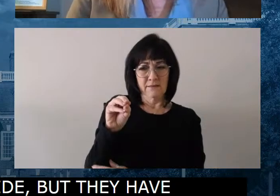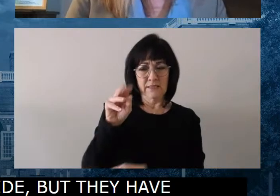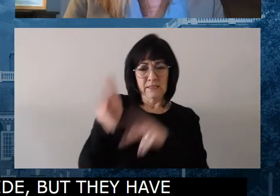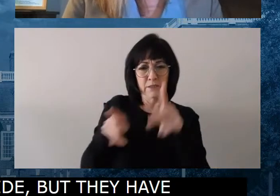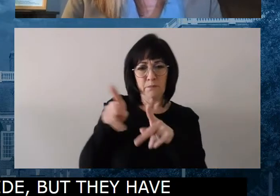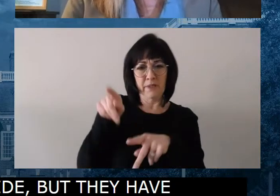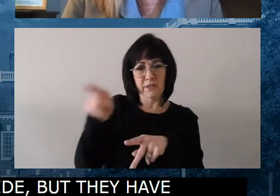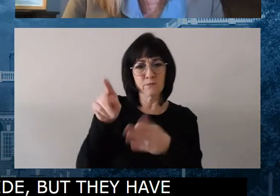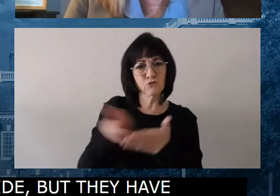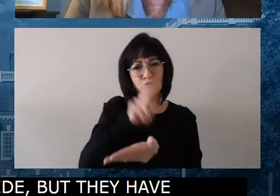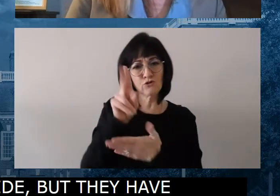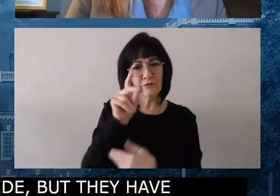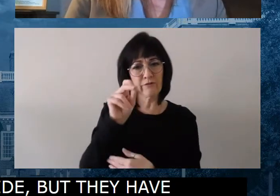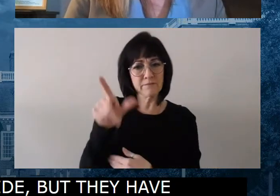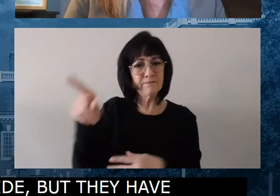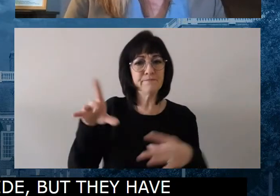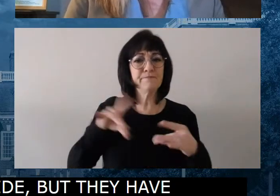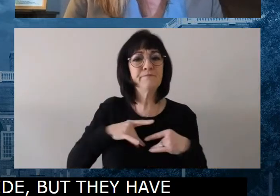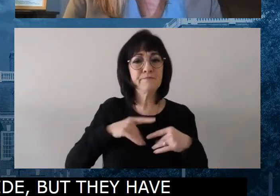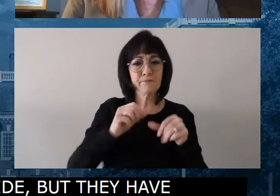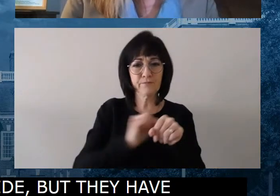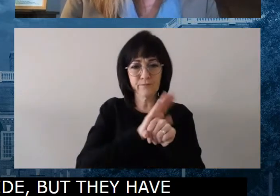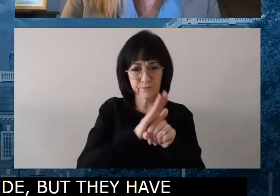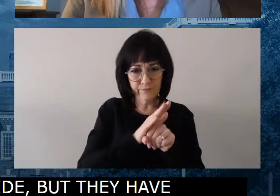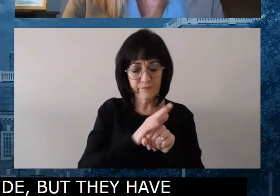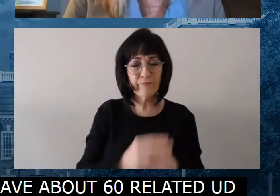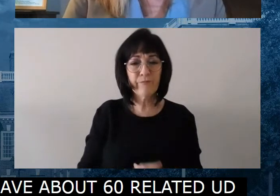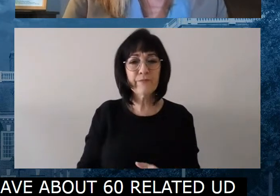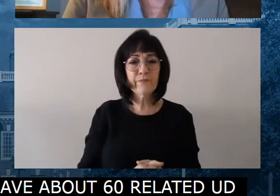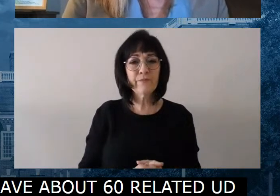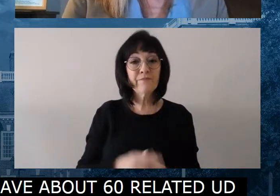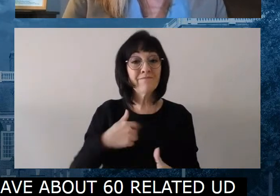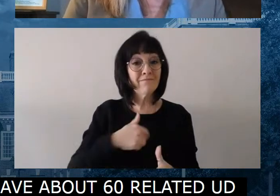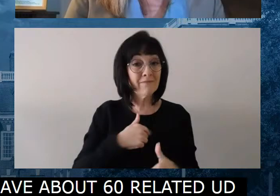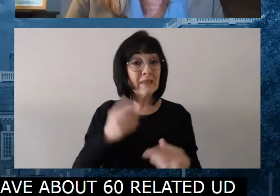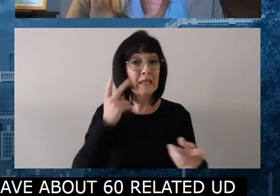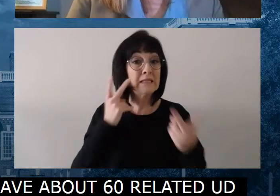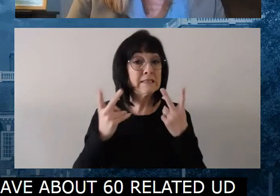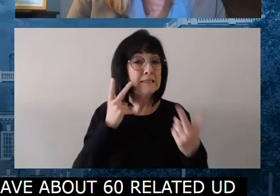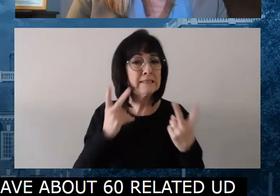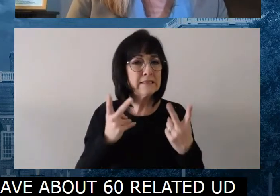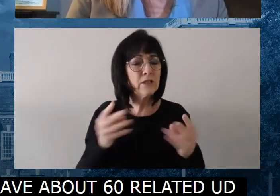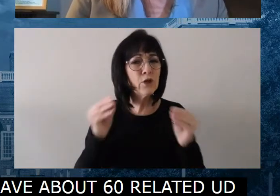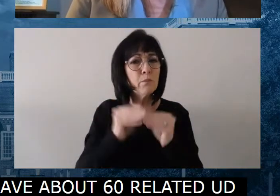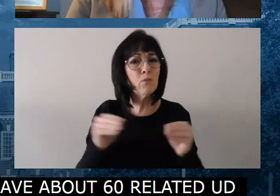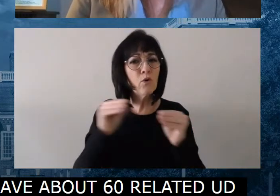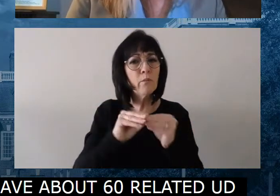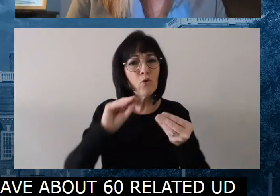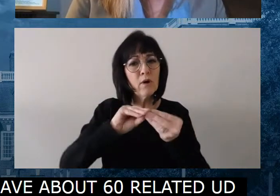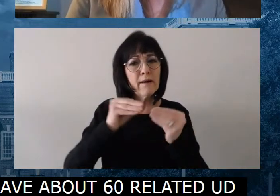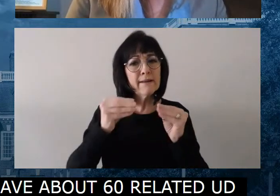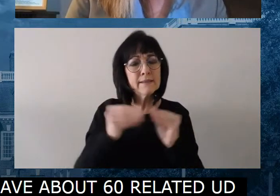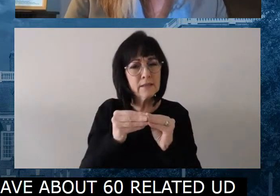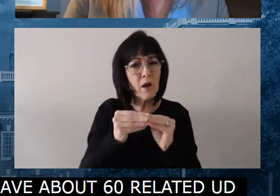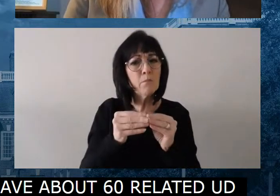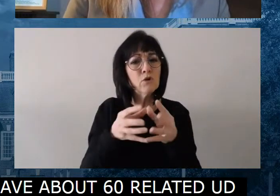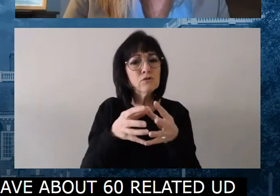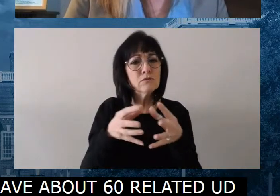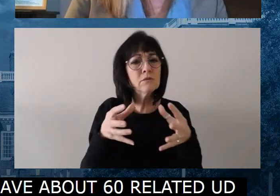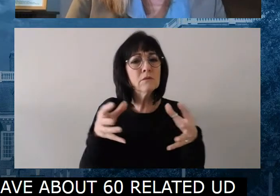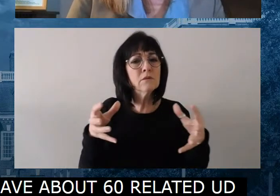some previous weeks. Where we are seeing more activity right now is Wilmington 19801,